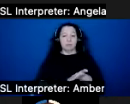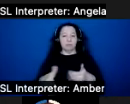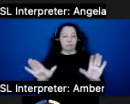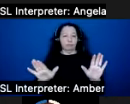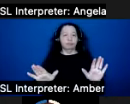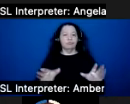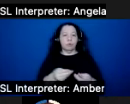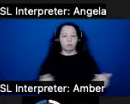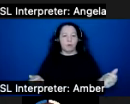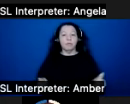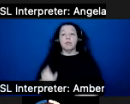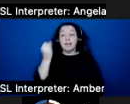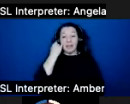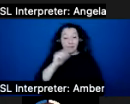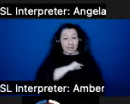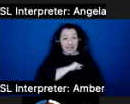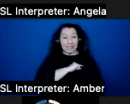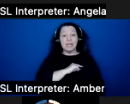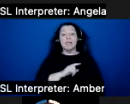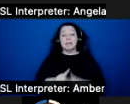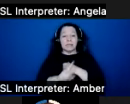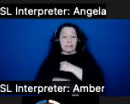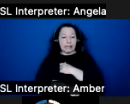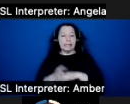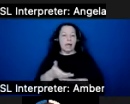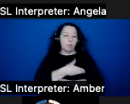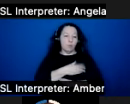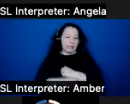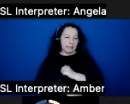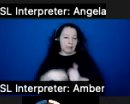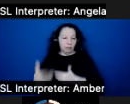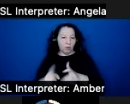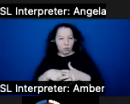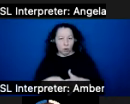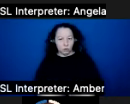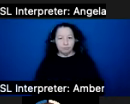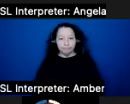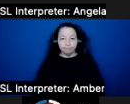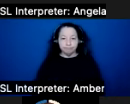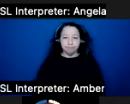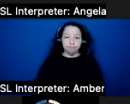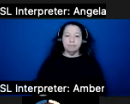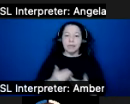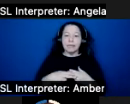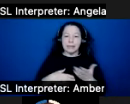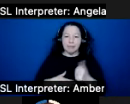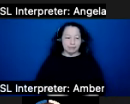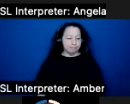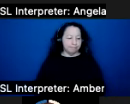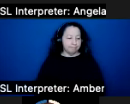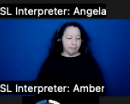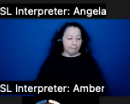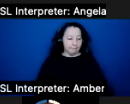that sentencing, pre-sentencing process would proceed. Next slide, please.